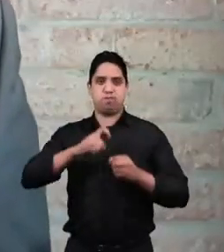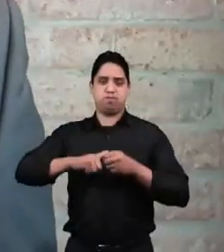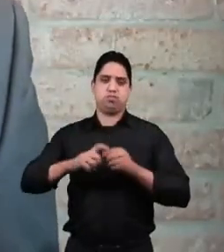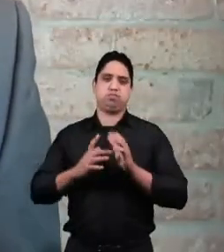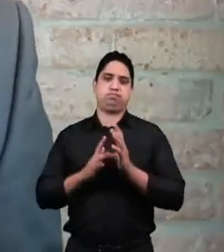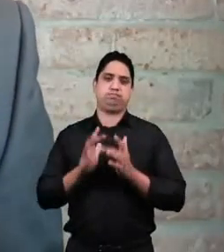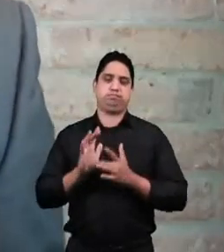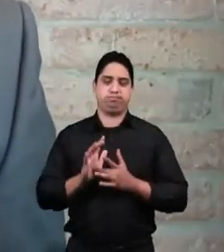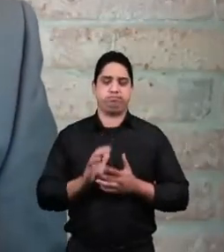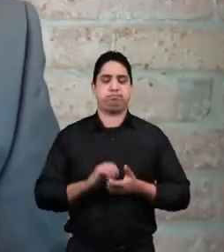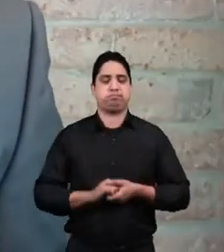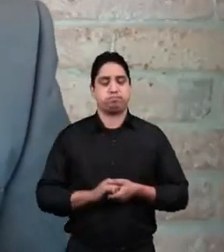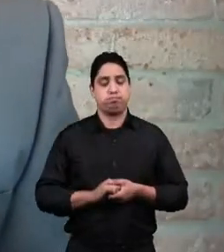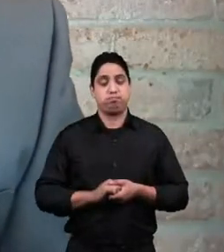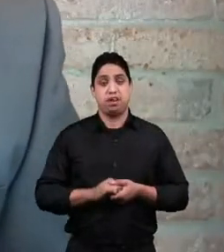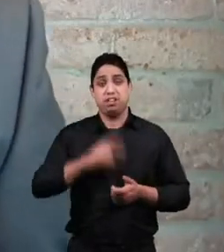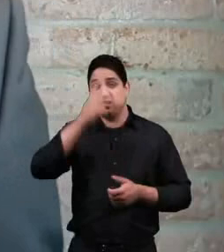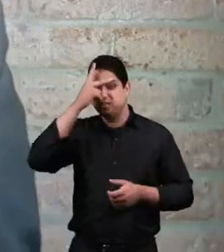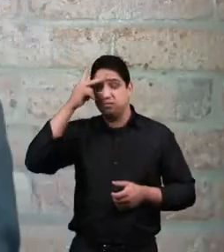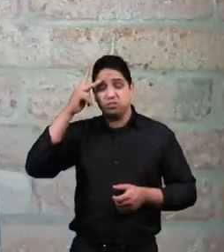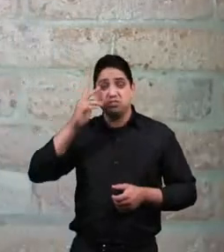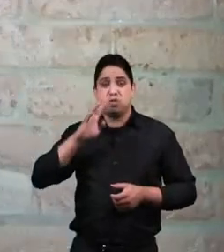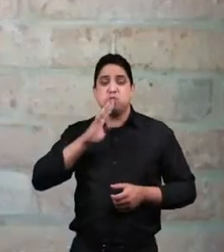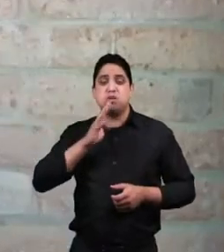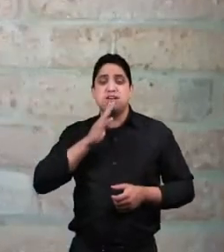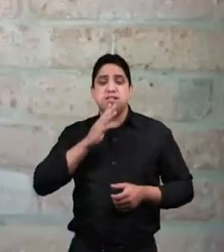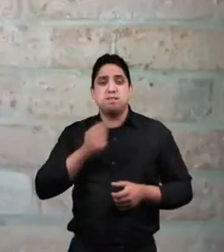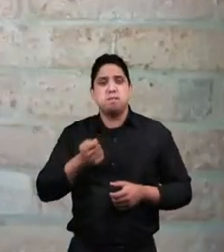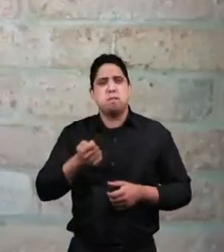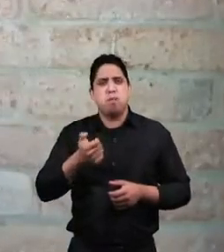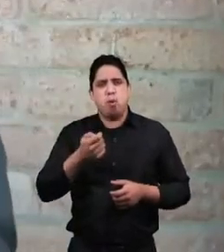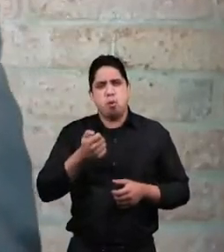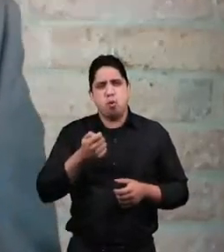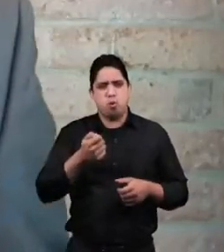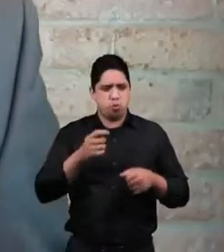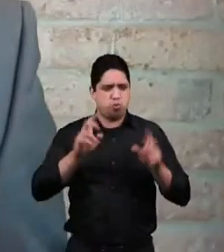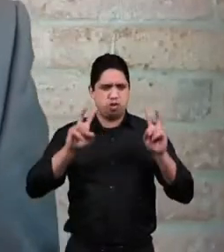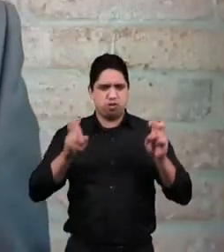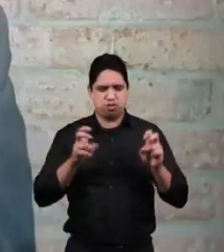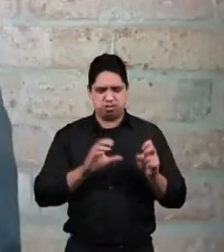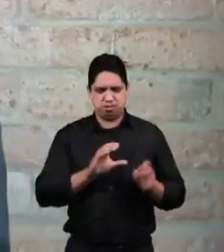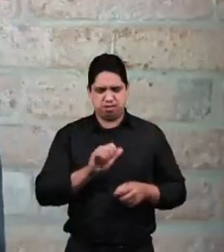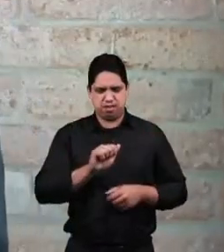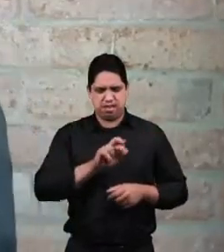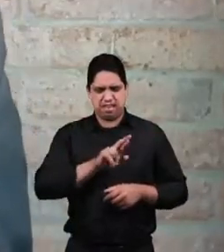or just simply us, but all those who love Jesus Christ.